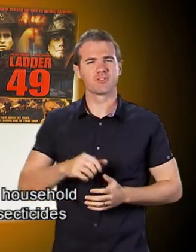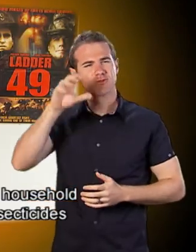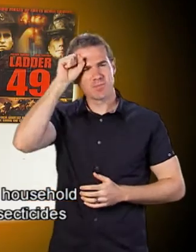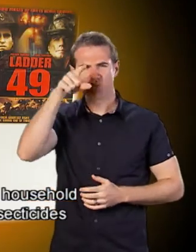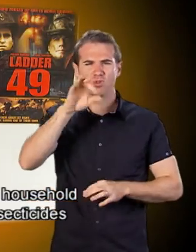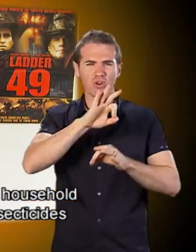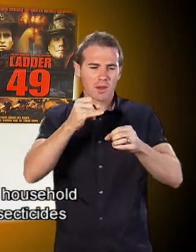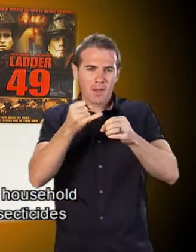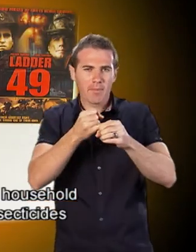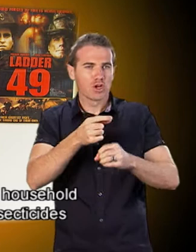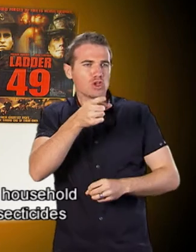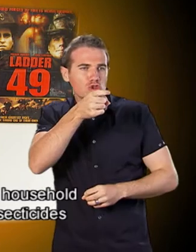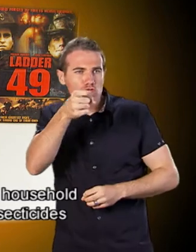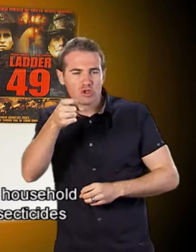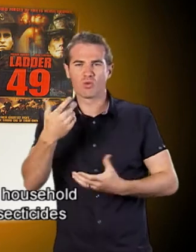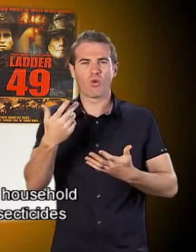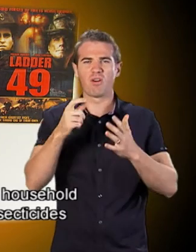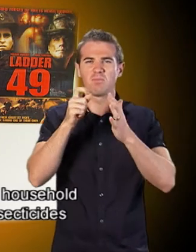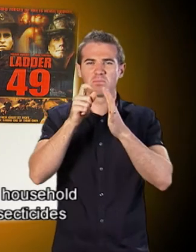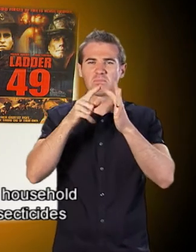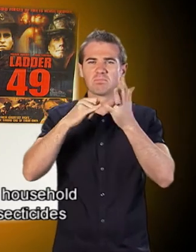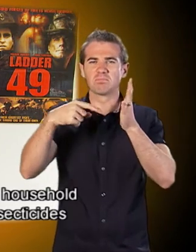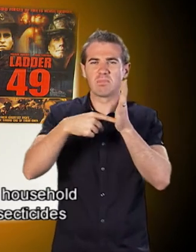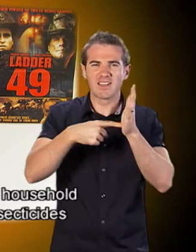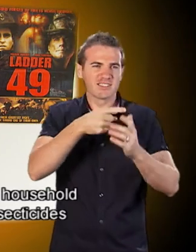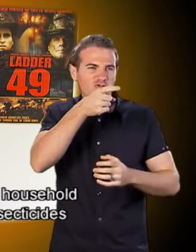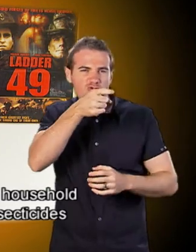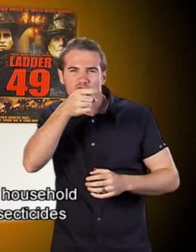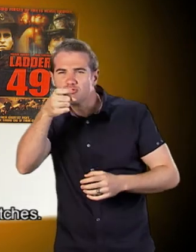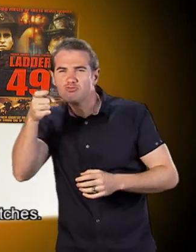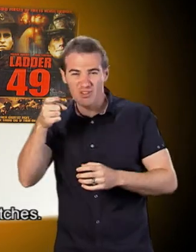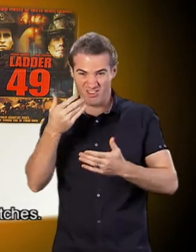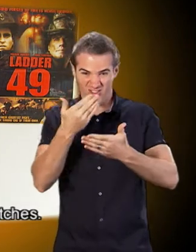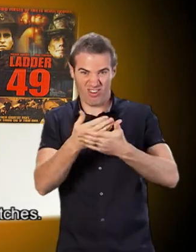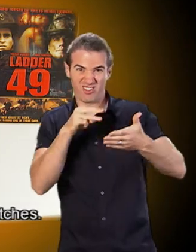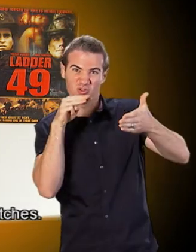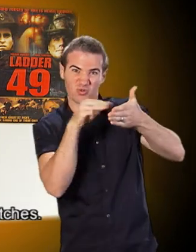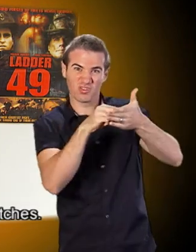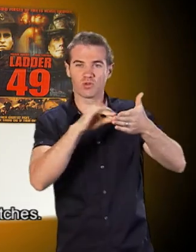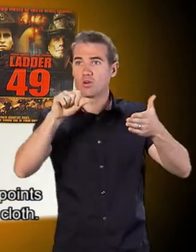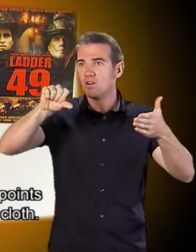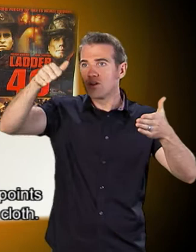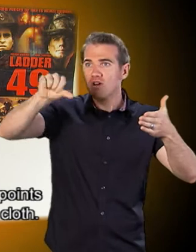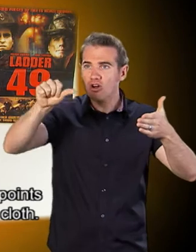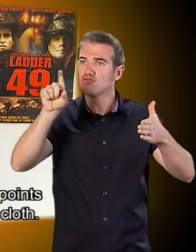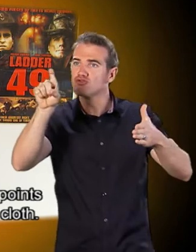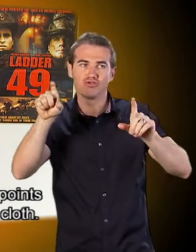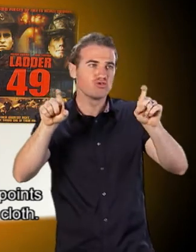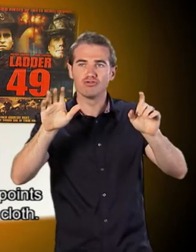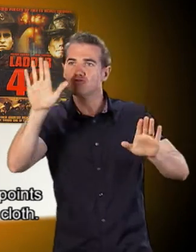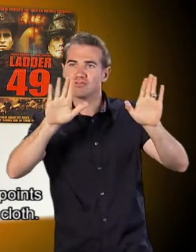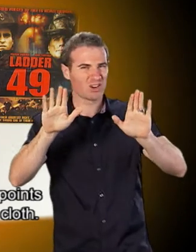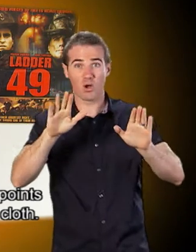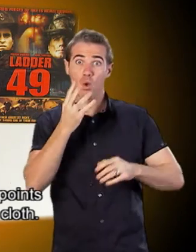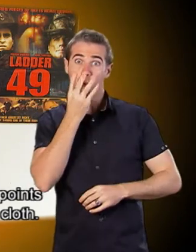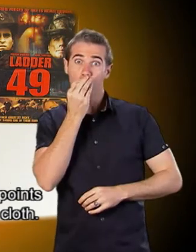And remember, don't spray household cleaners, detergents or insecticides on power points or switches. And don't wipe power